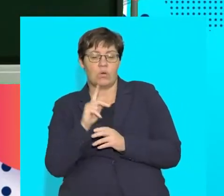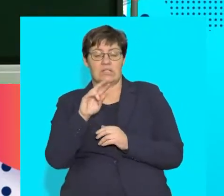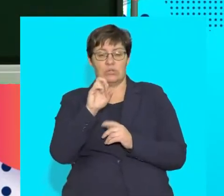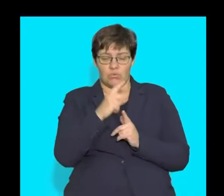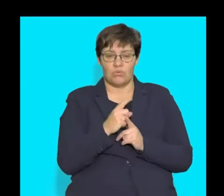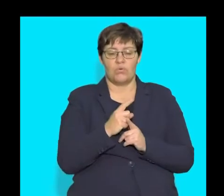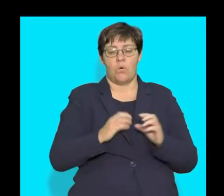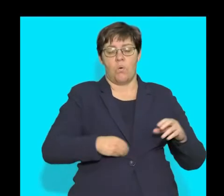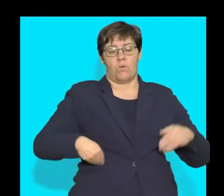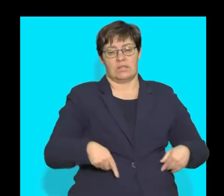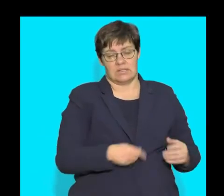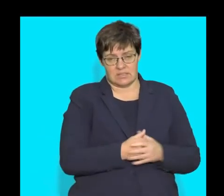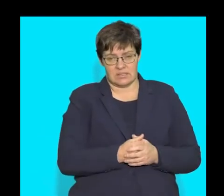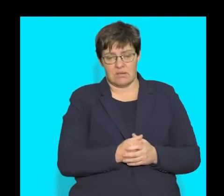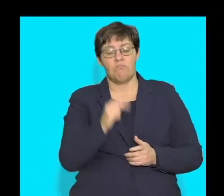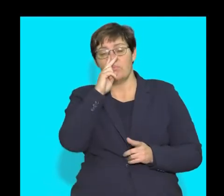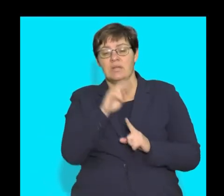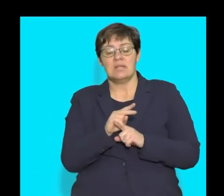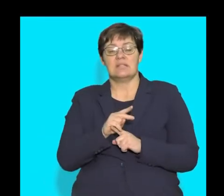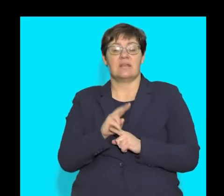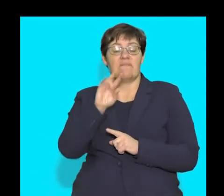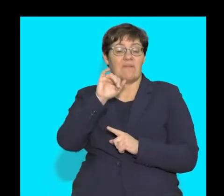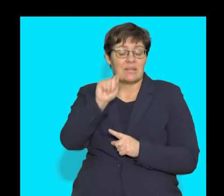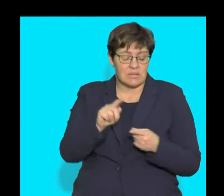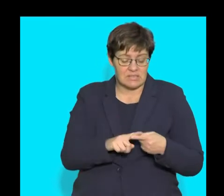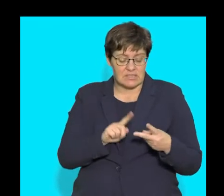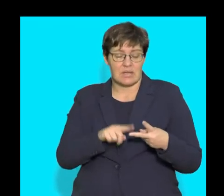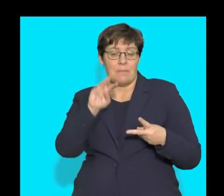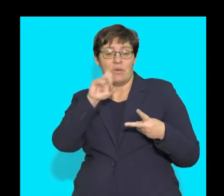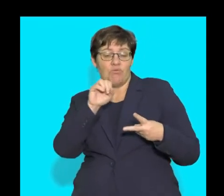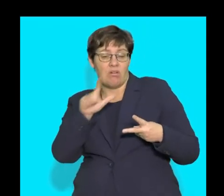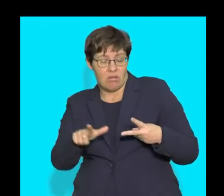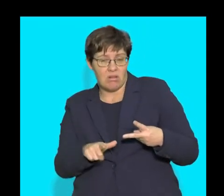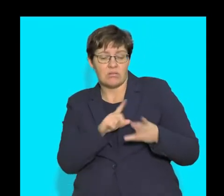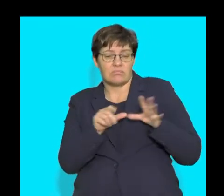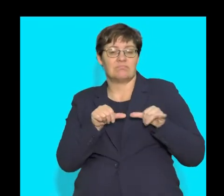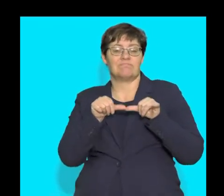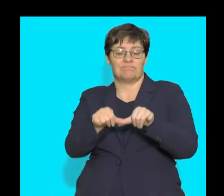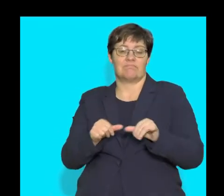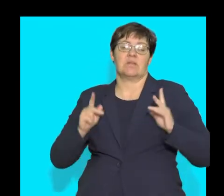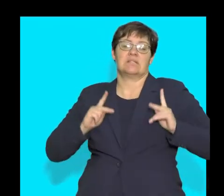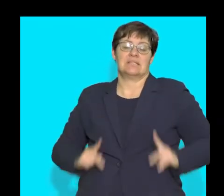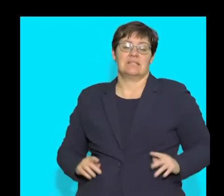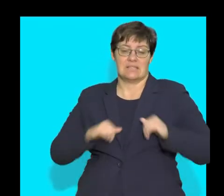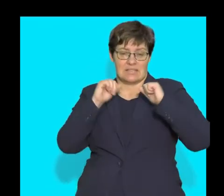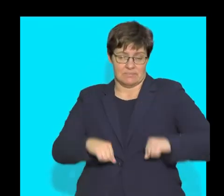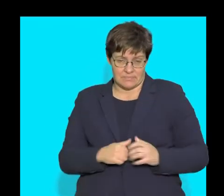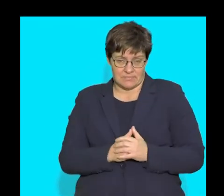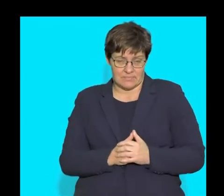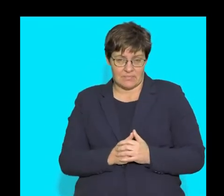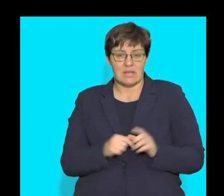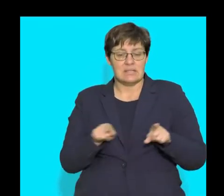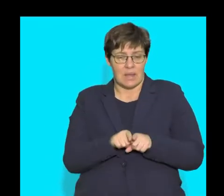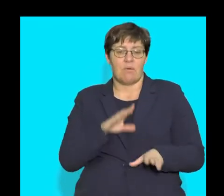organs. We need vitamins, minerals that are important to maintain the immune system and